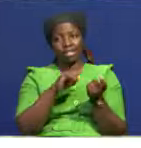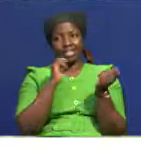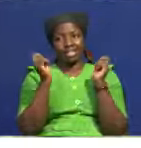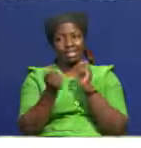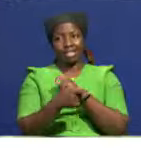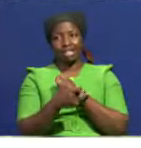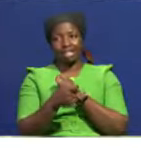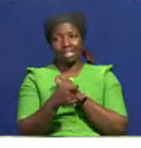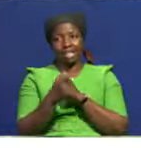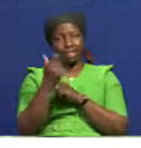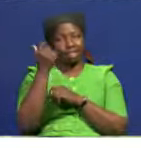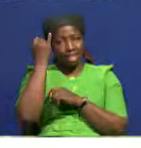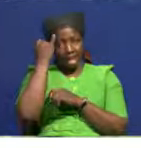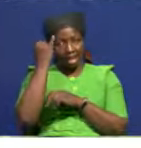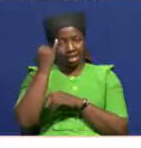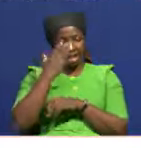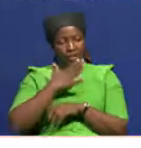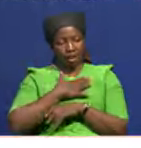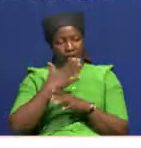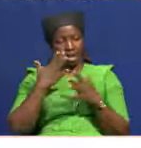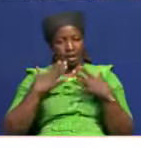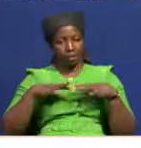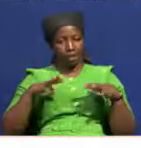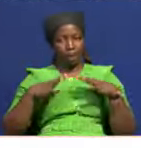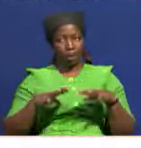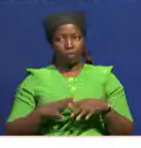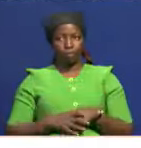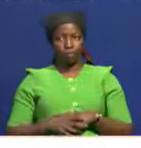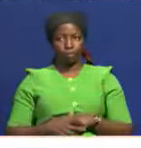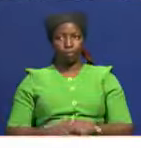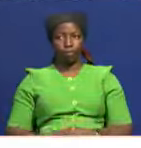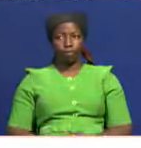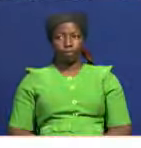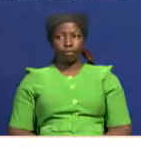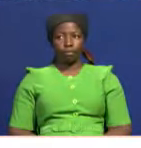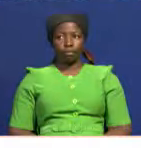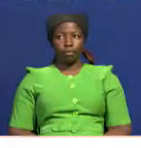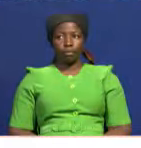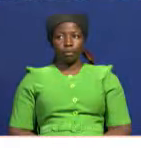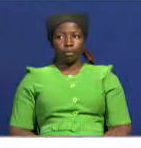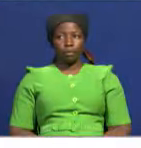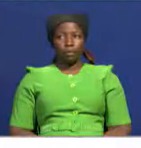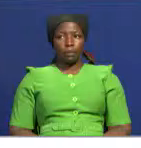change the mindset of our people. Thank you very much.